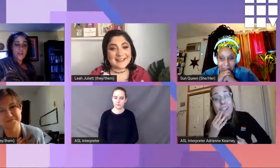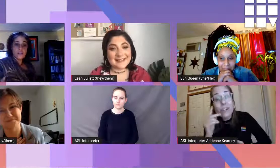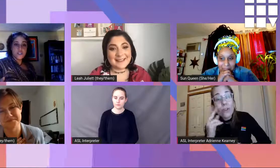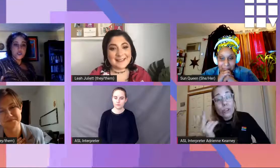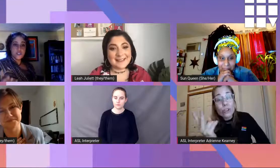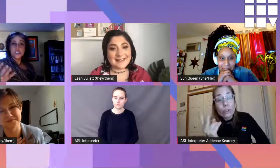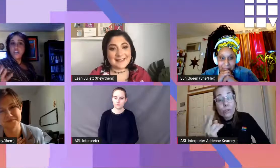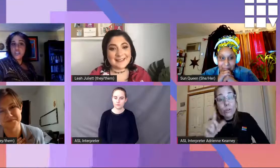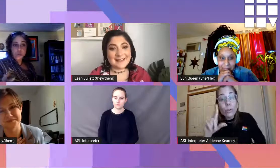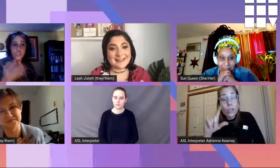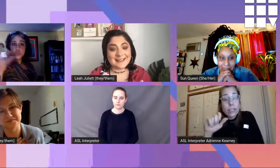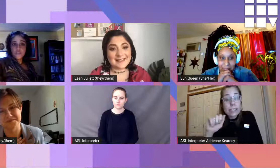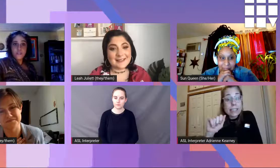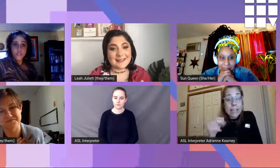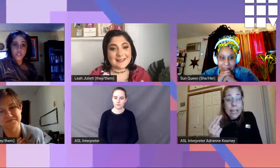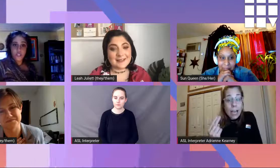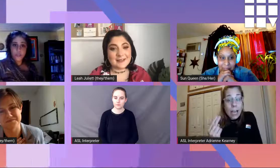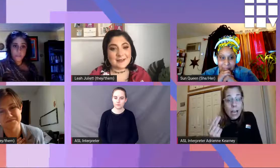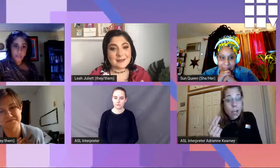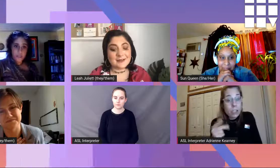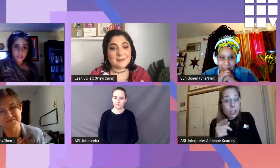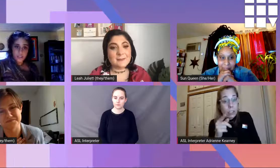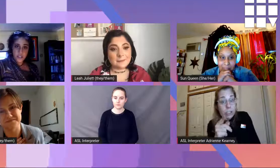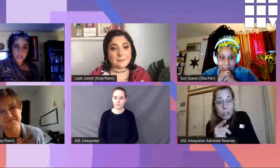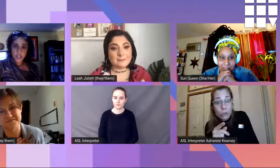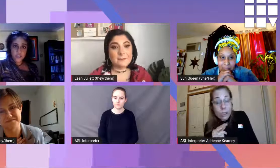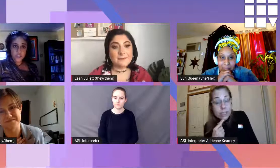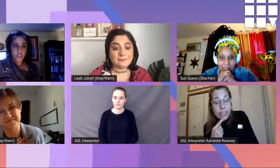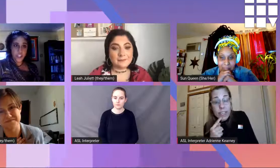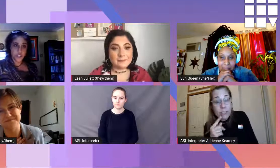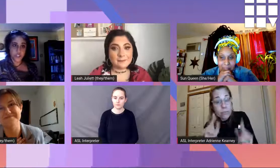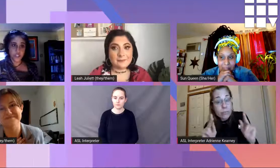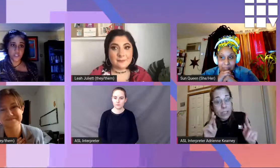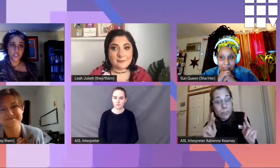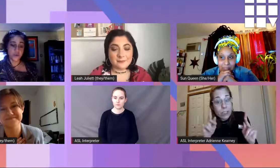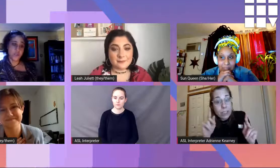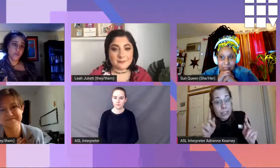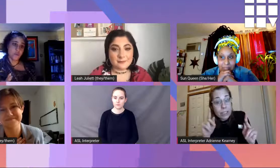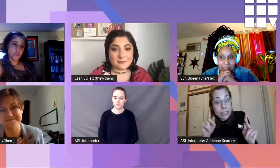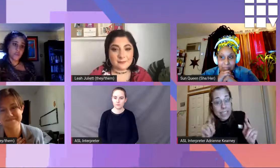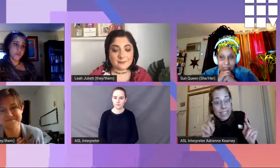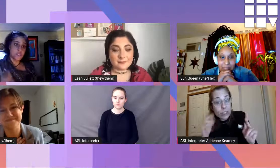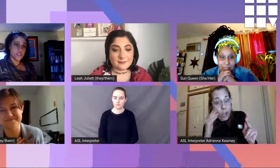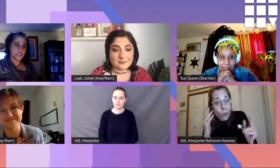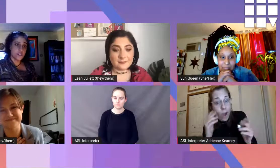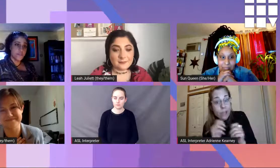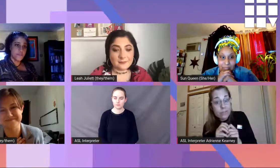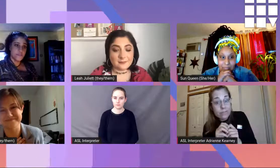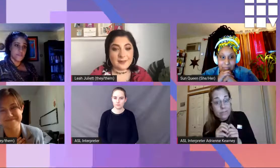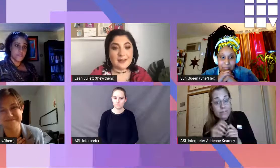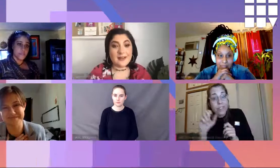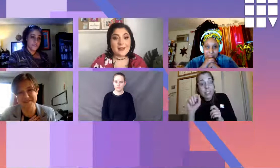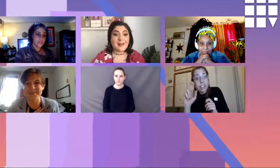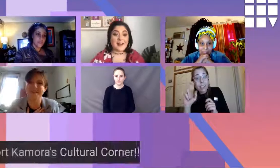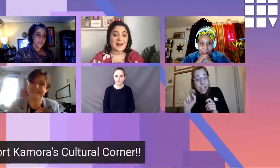I'm going to ask you to share what you need folks to know. Son, I'm going to ask you to share what you need to know. And then Miranda, the room's yours again.